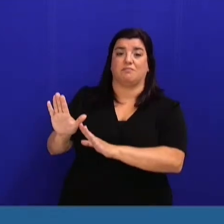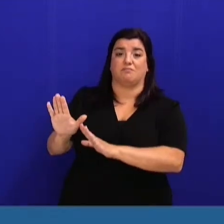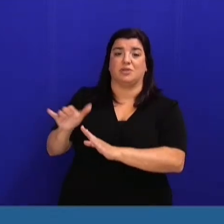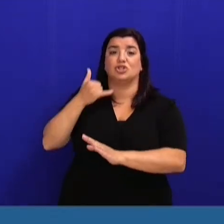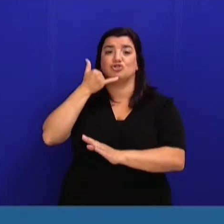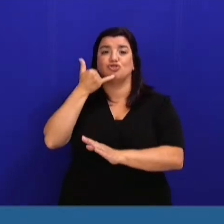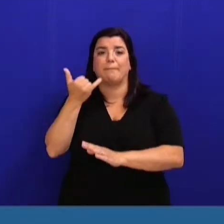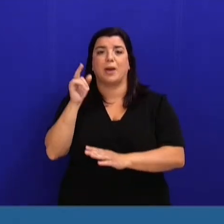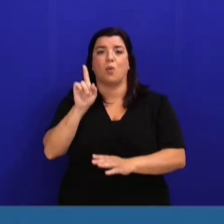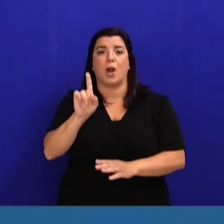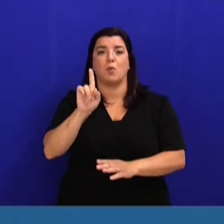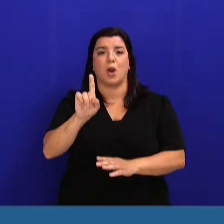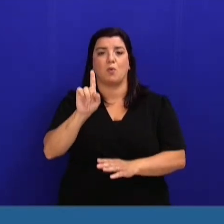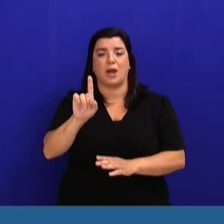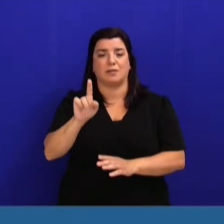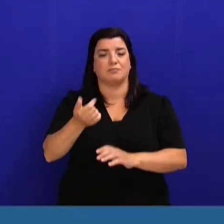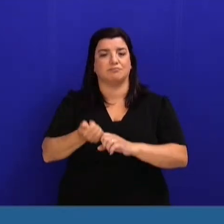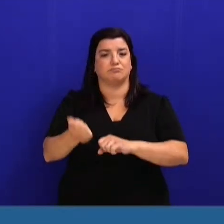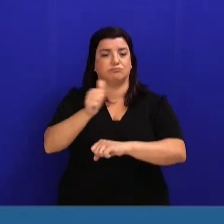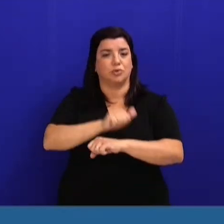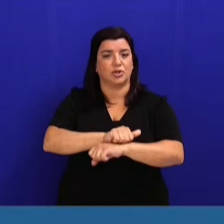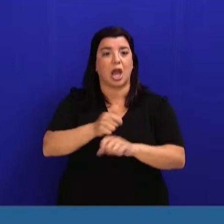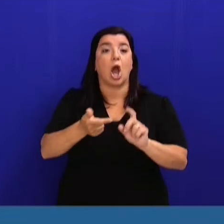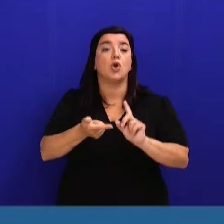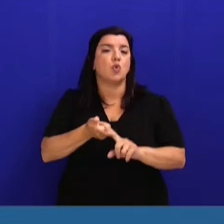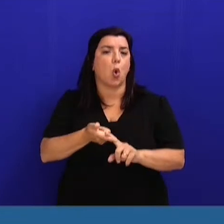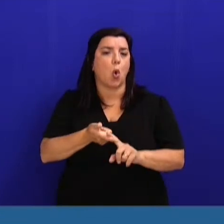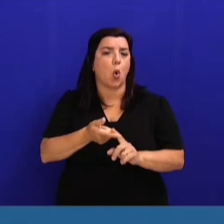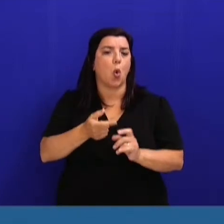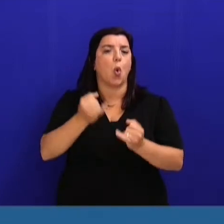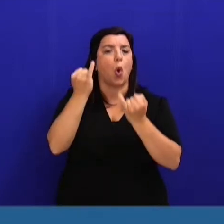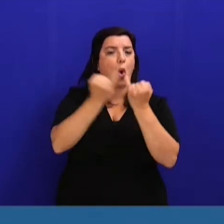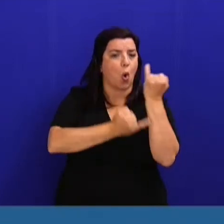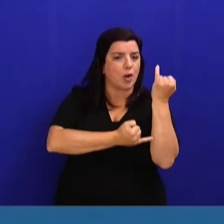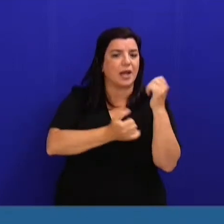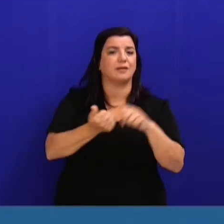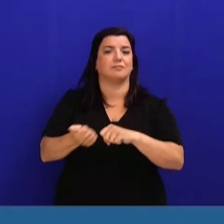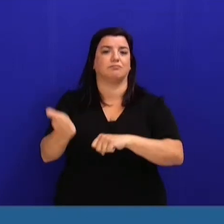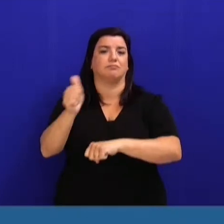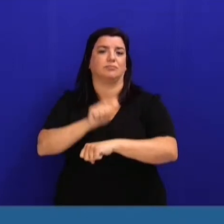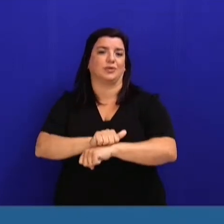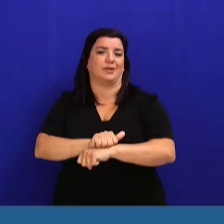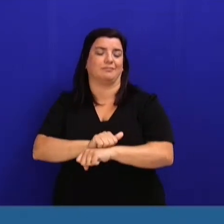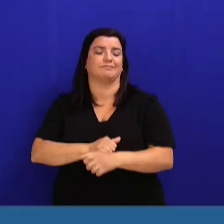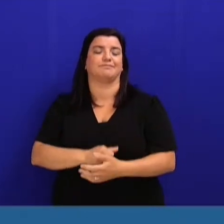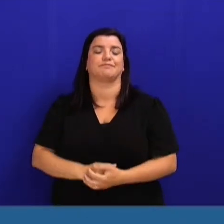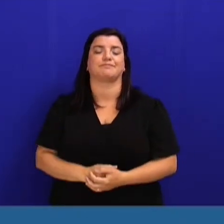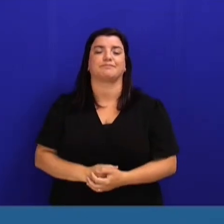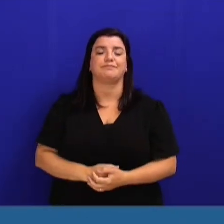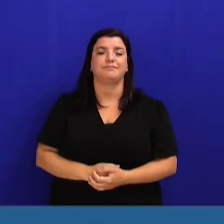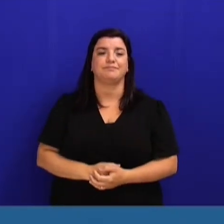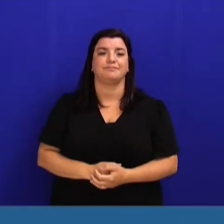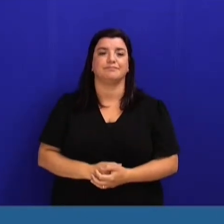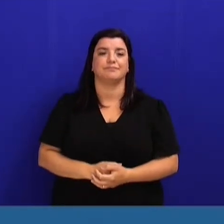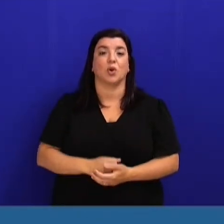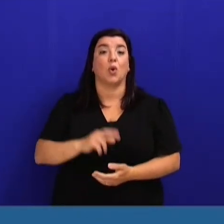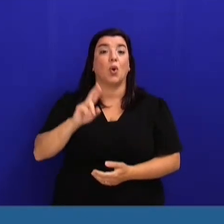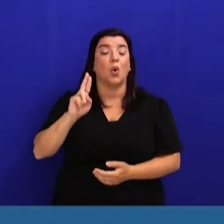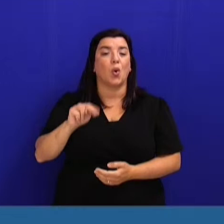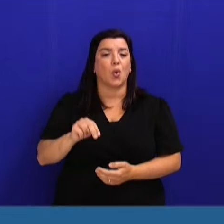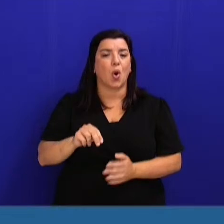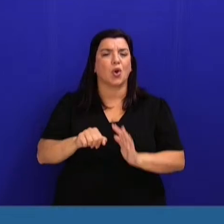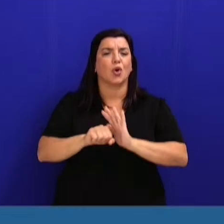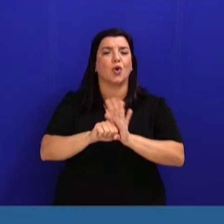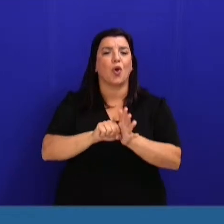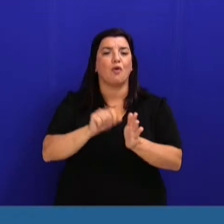inkella tibbukjaw għal test fuq covidtest.gov.mt. Il-COVID Contact Tracing App, il-COVID Alert Malta, u